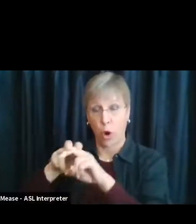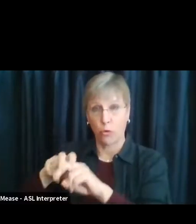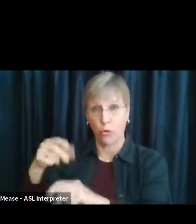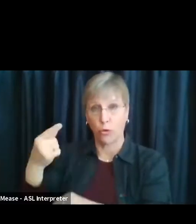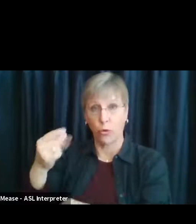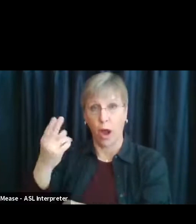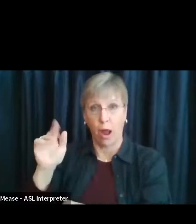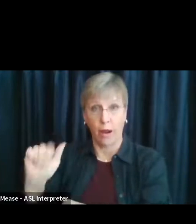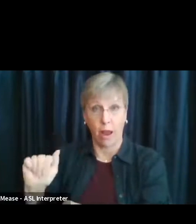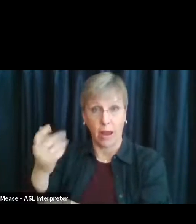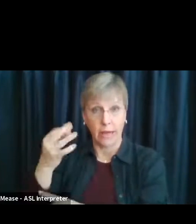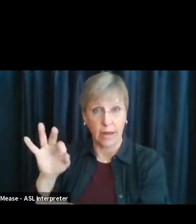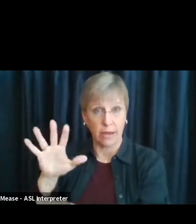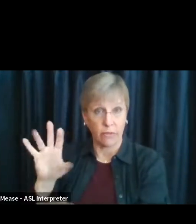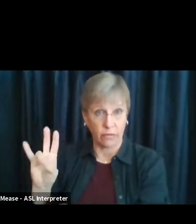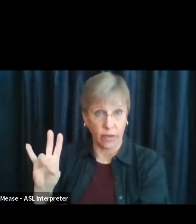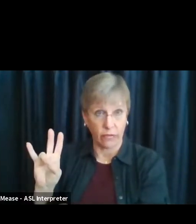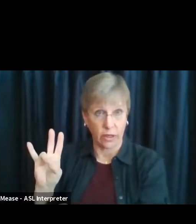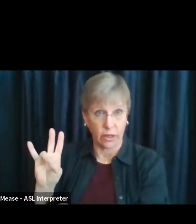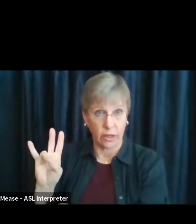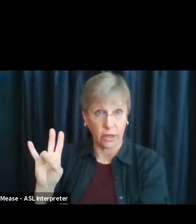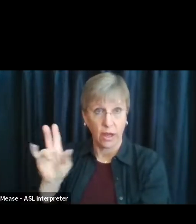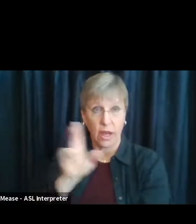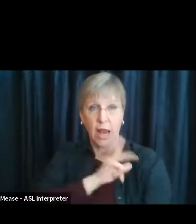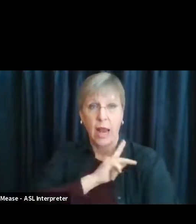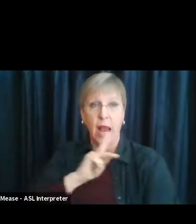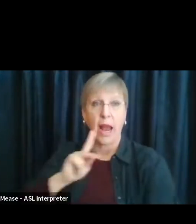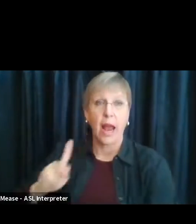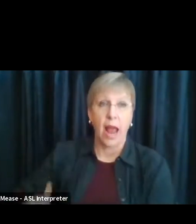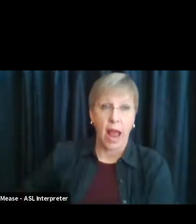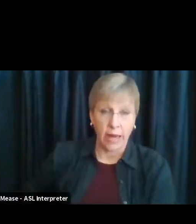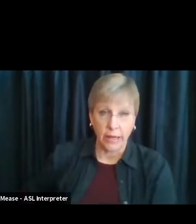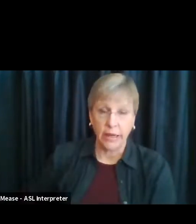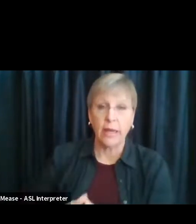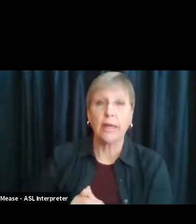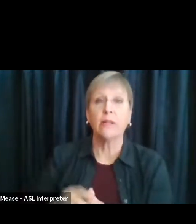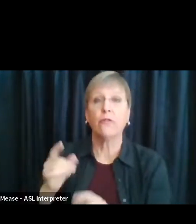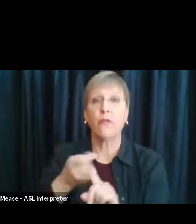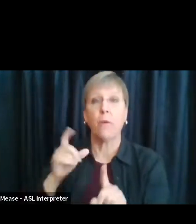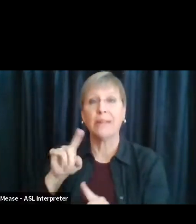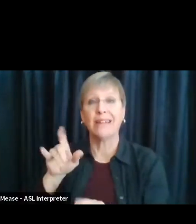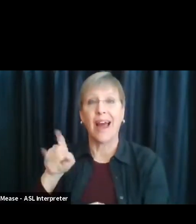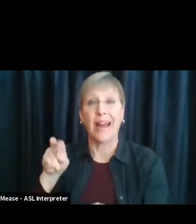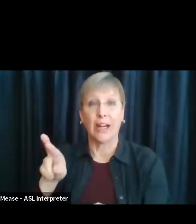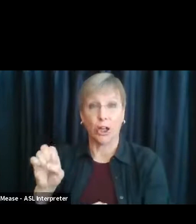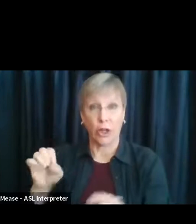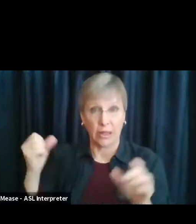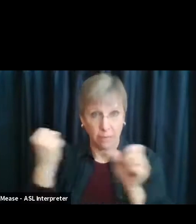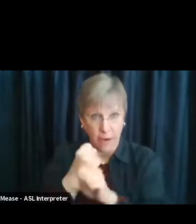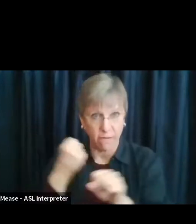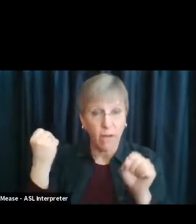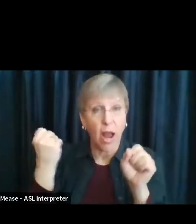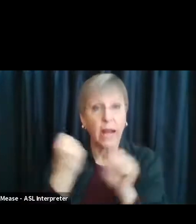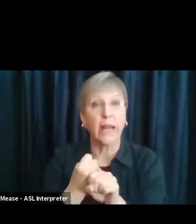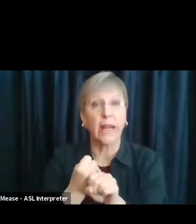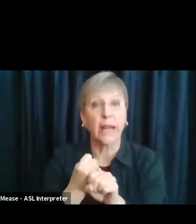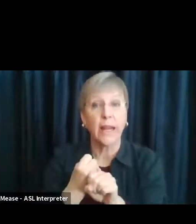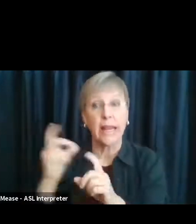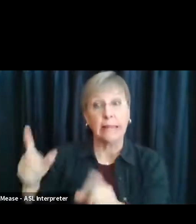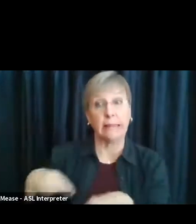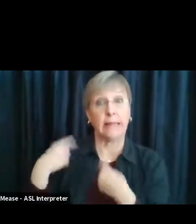1957. And Kinshasa, the Congo-Kinshasa, the Zaire, has been fighting